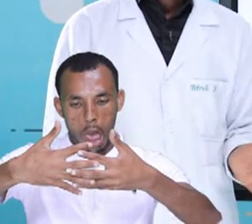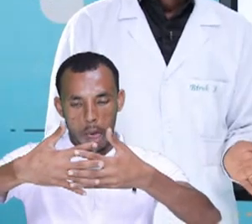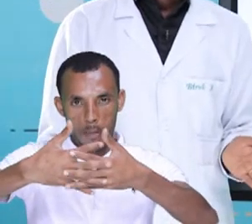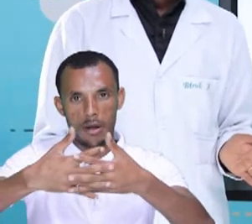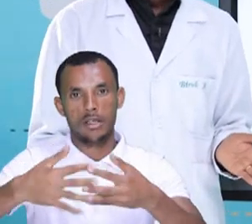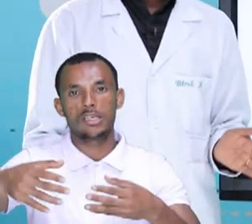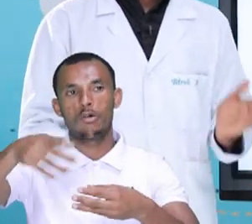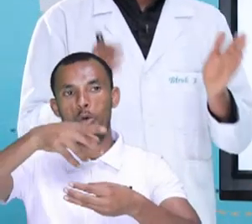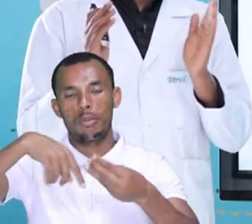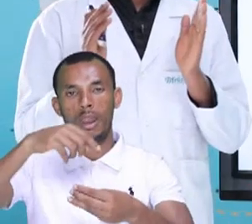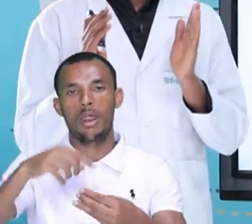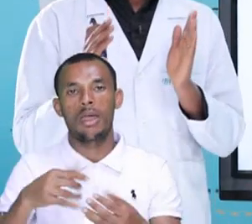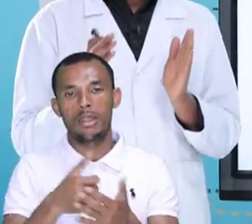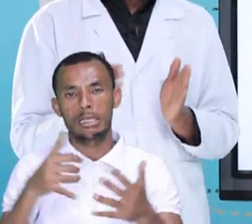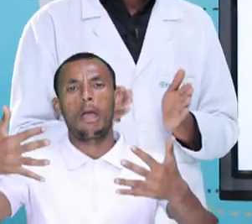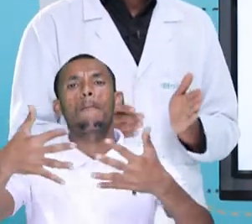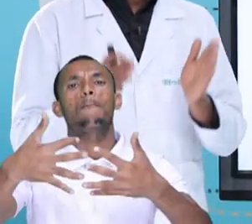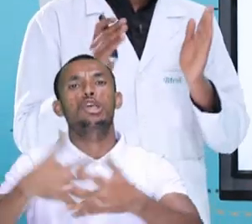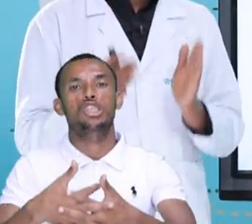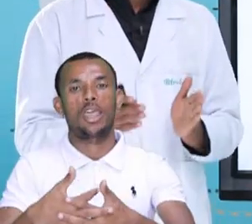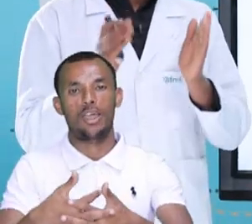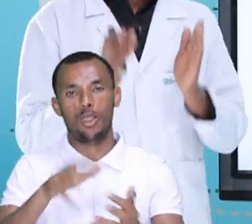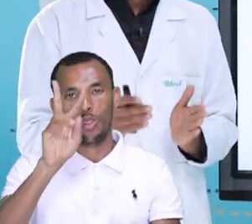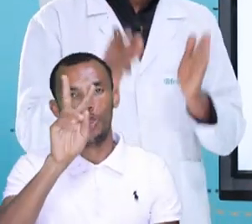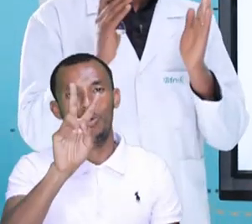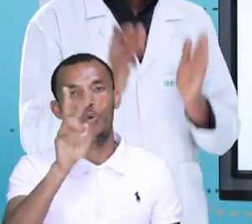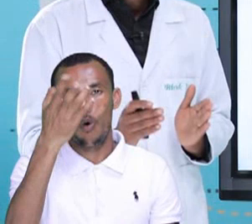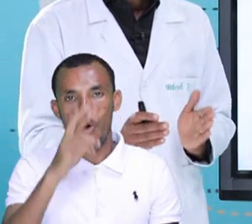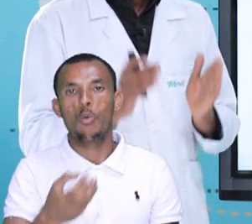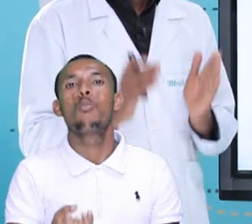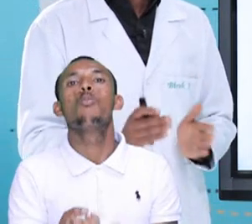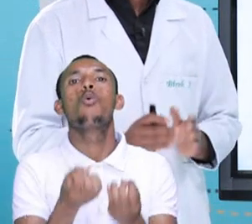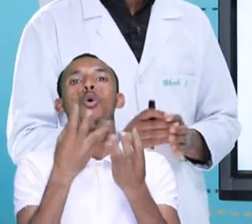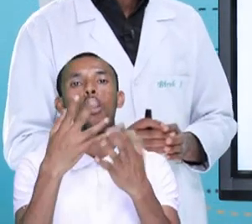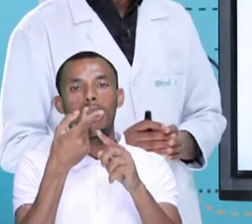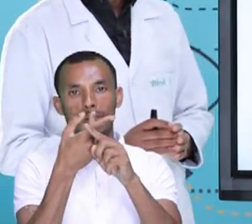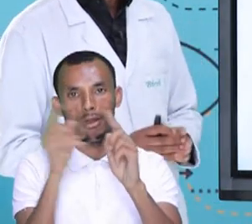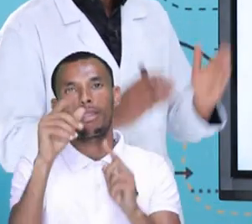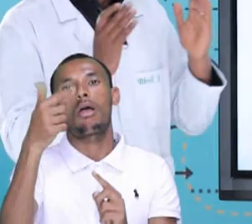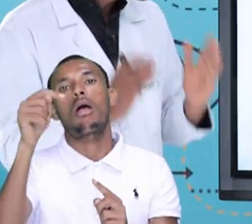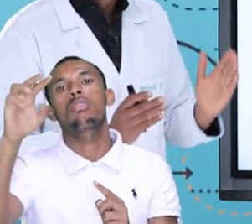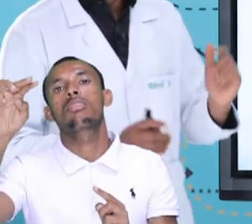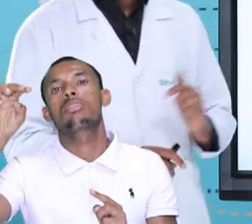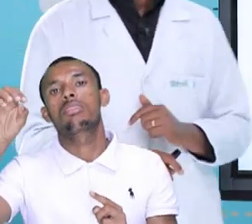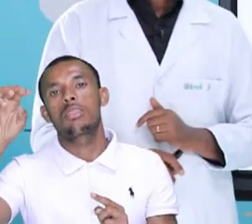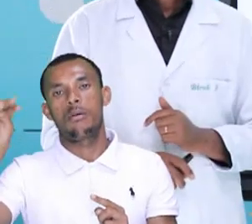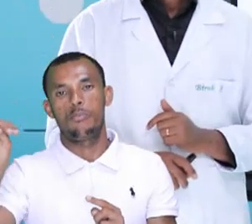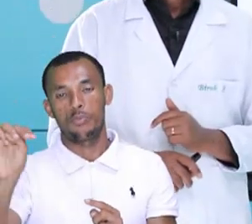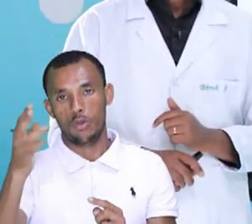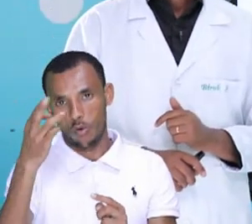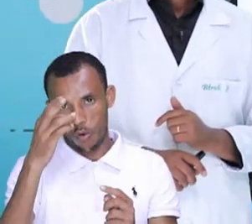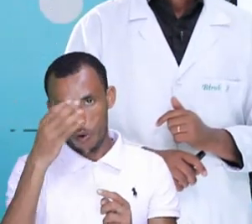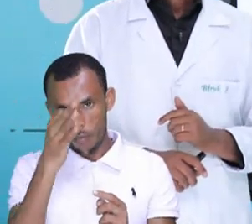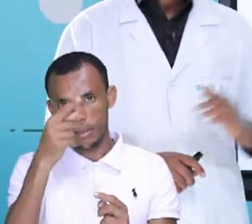Hybridization is the mixing up of 2 or more different atomic orbitals of the same atom.